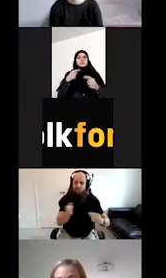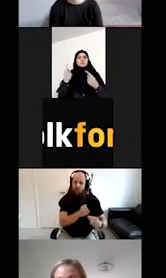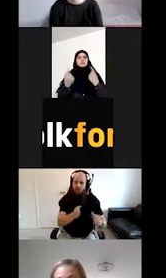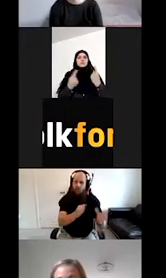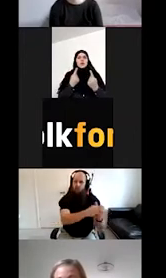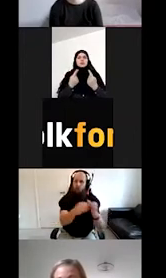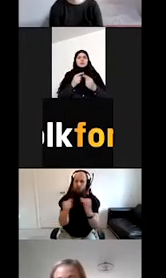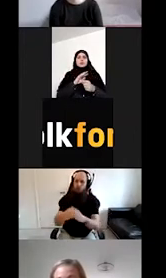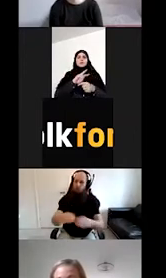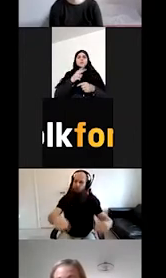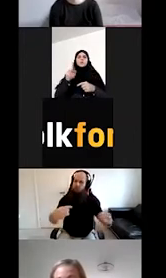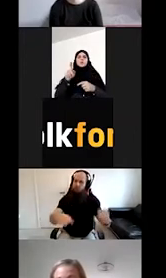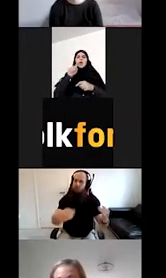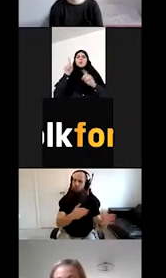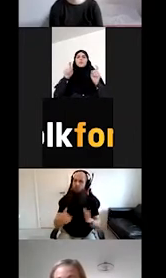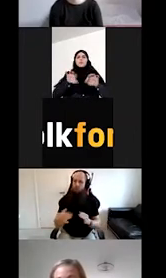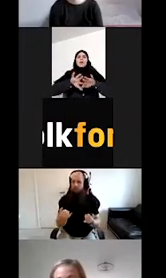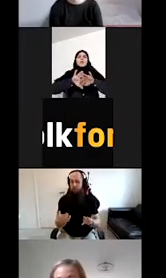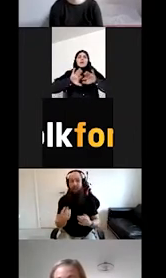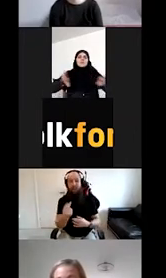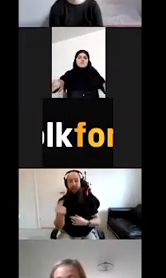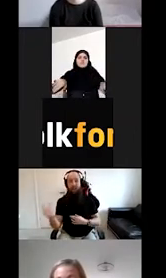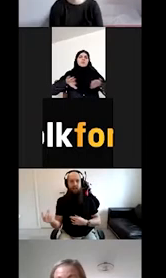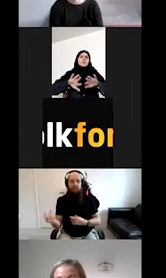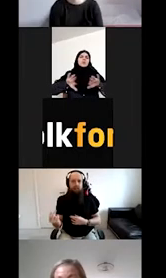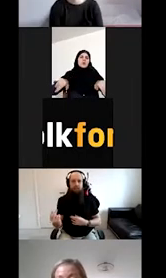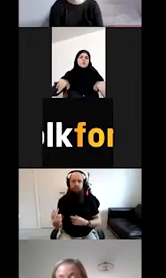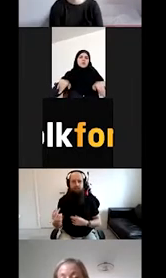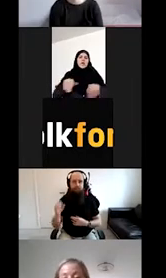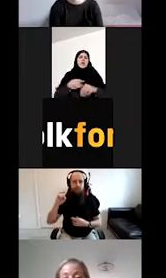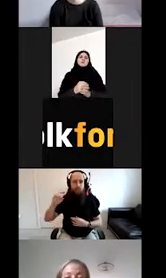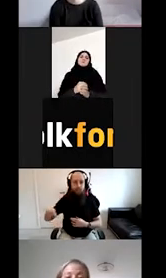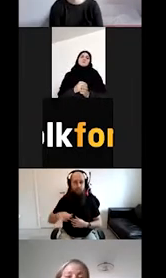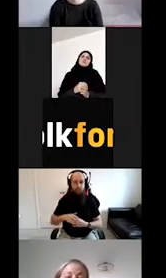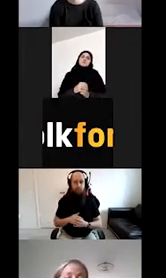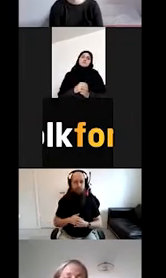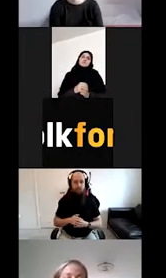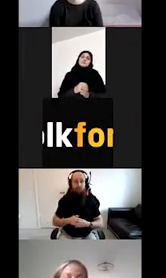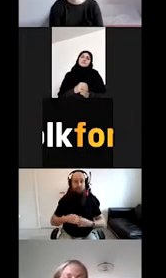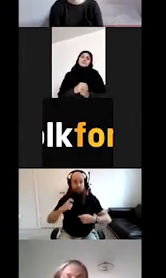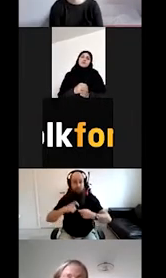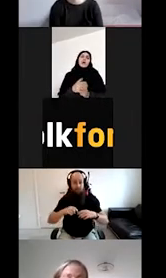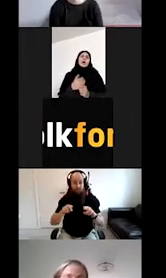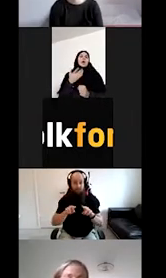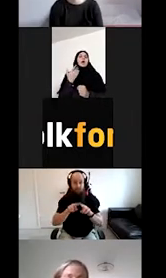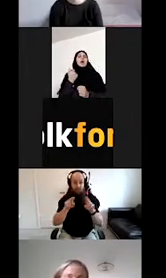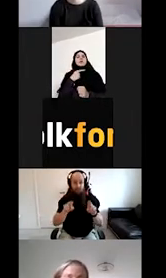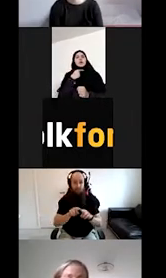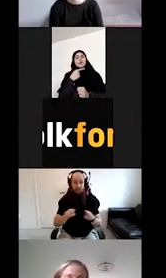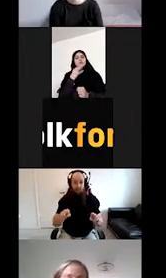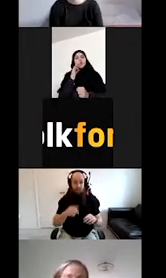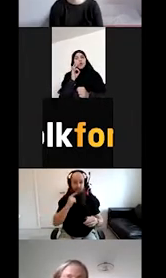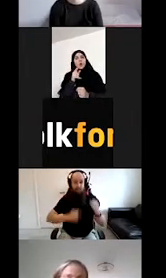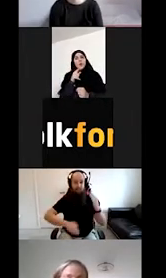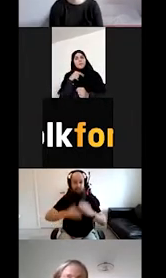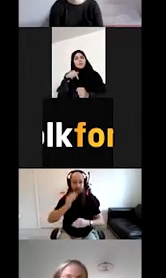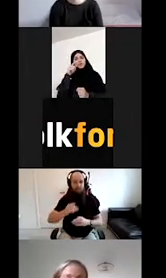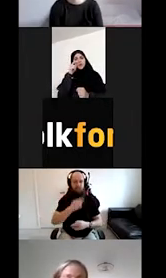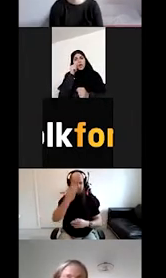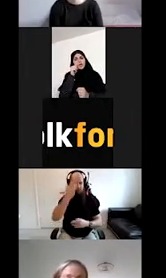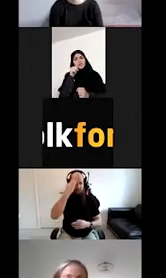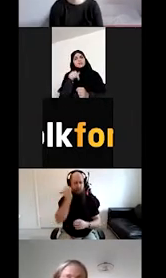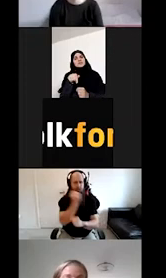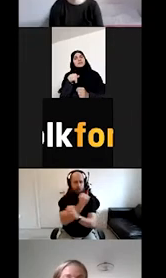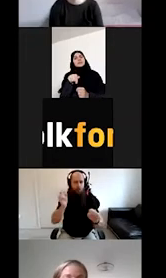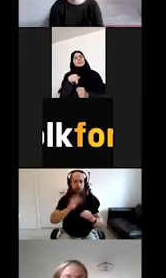to international treaties, Bosnia and Herzegovina, as we know, has signed and ratified all